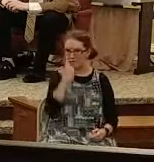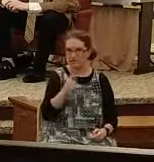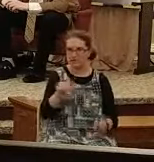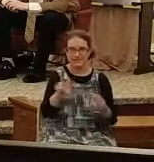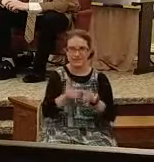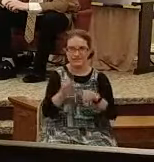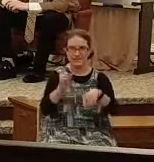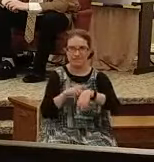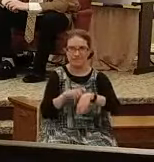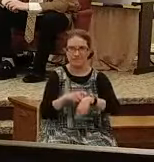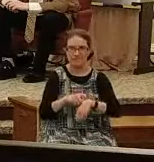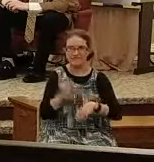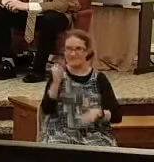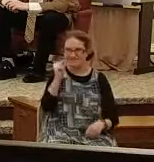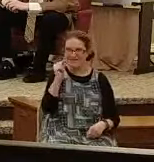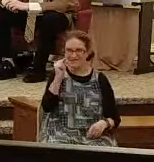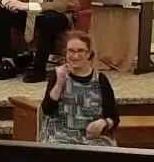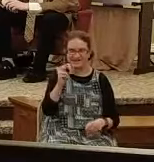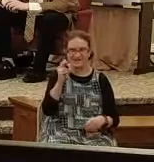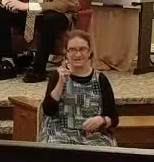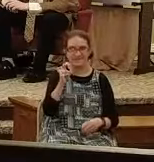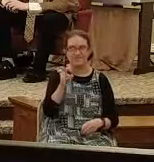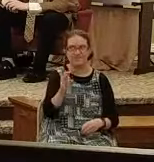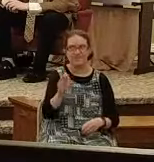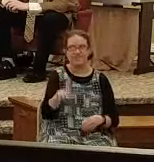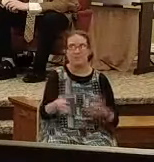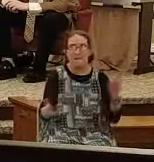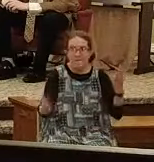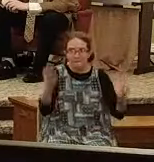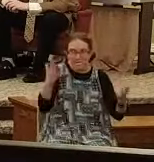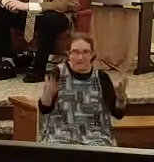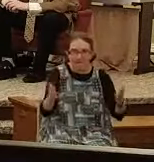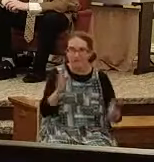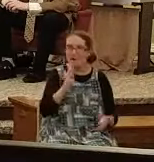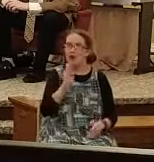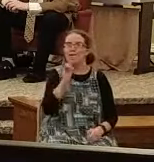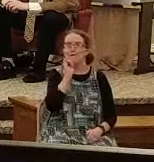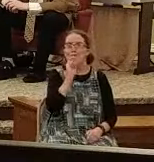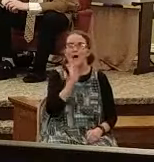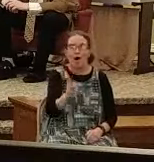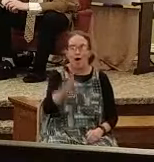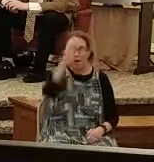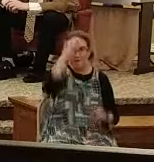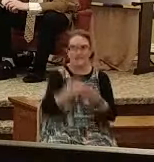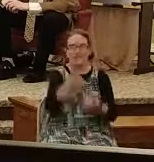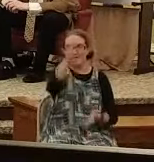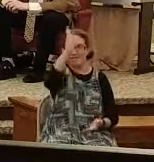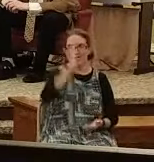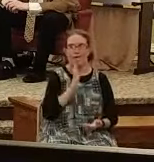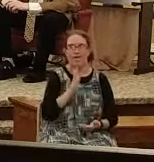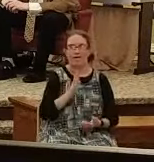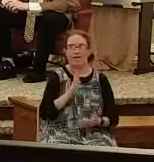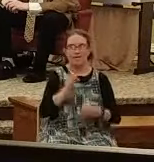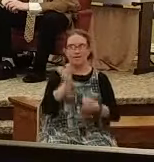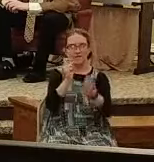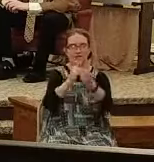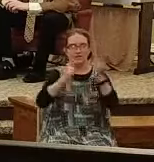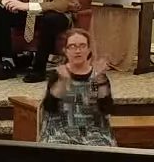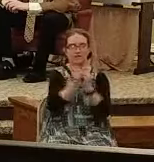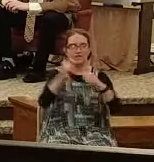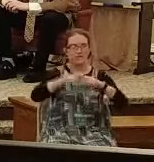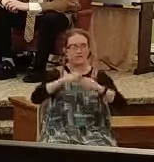time. He's, if just in case you are, if you are the Son of God, then turn these stones into